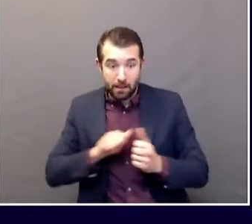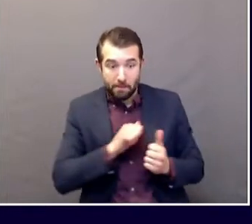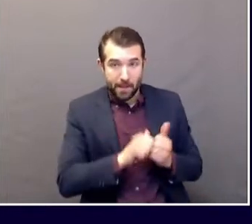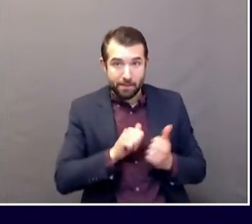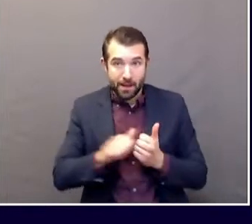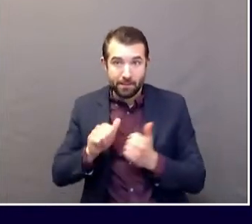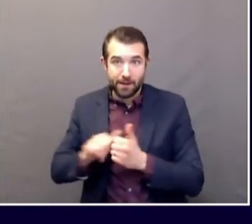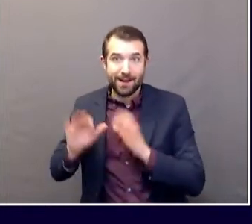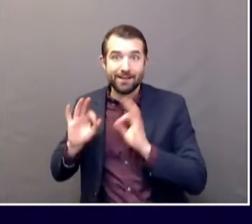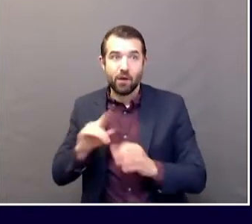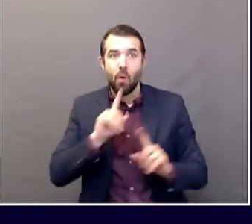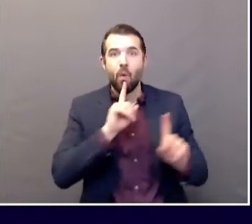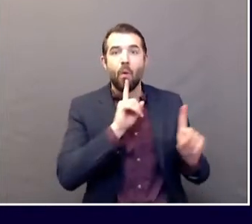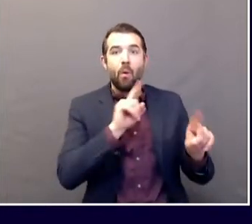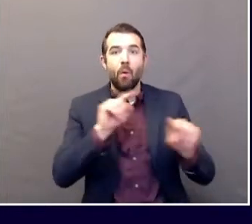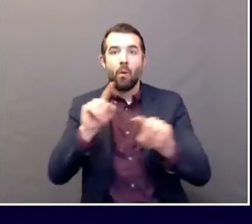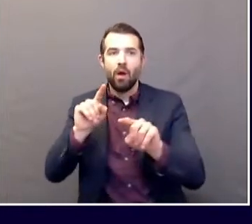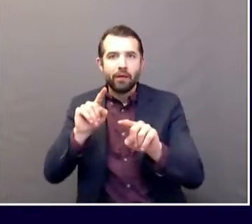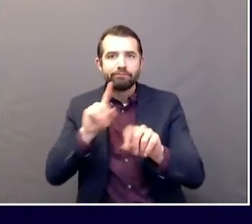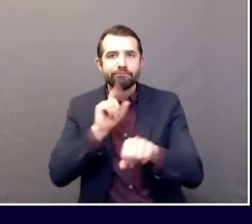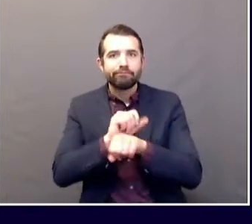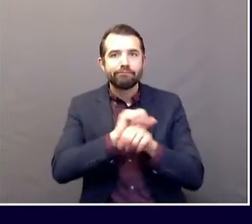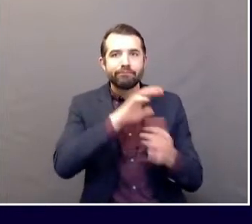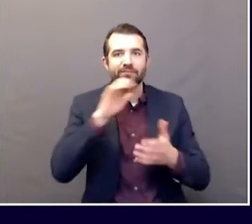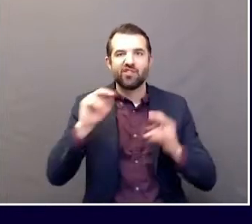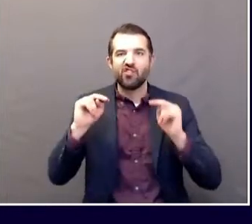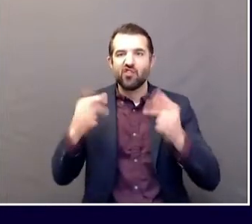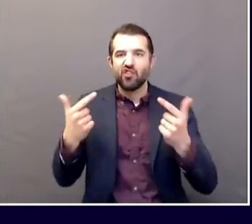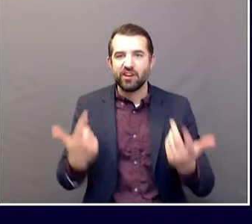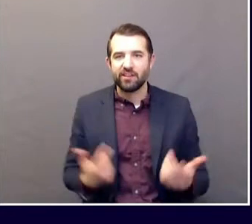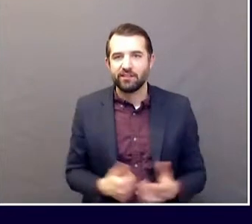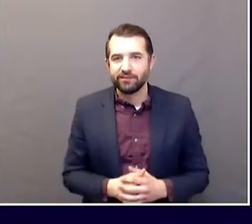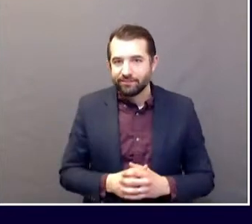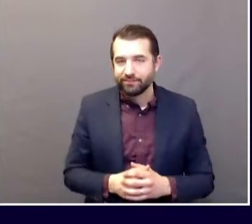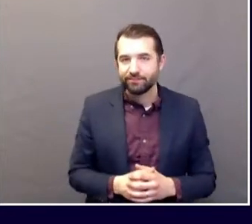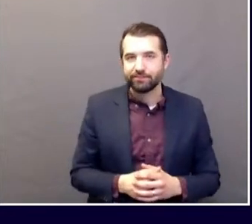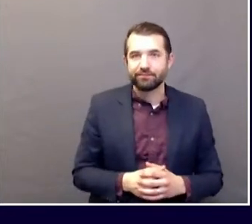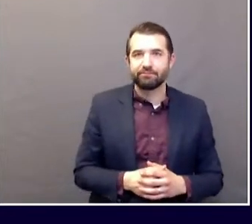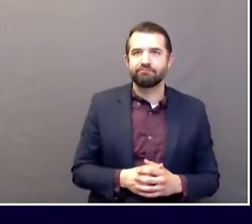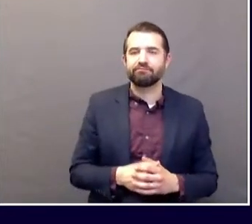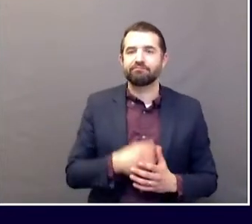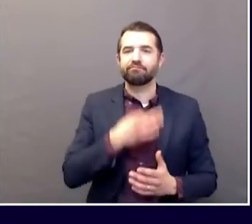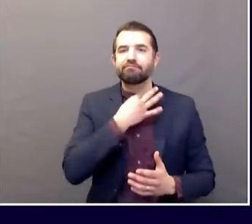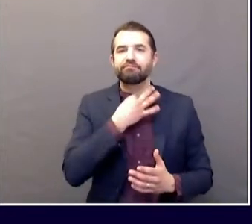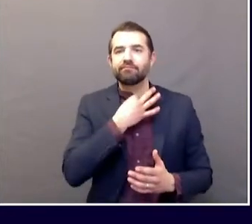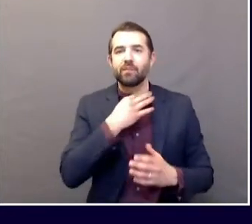it. And lastly, how long were some of these masks out there? Is there an indication of that timeline?